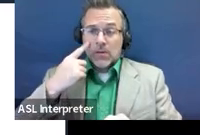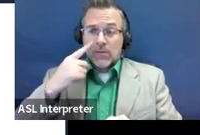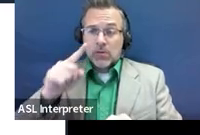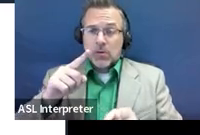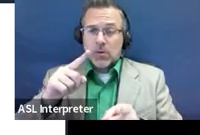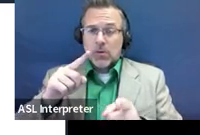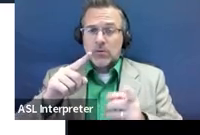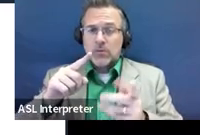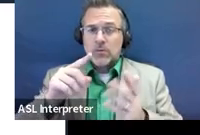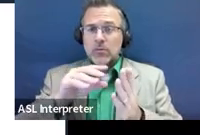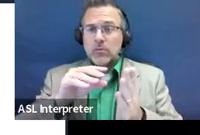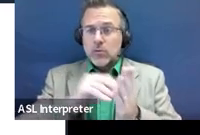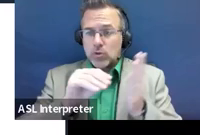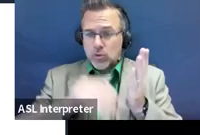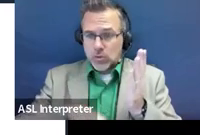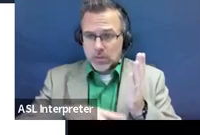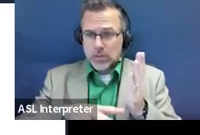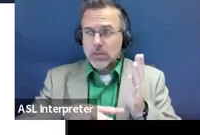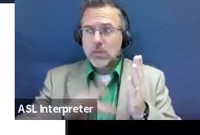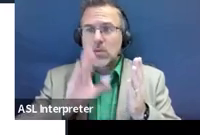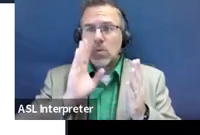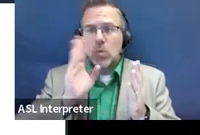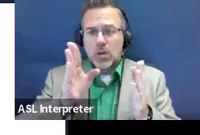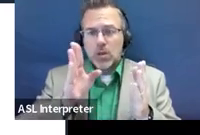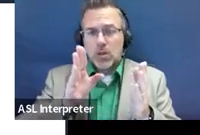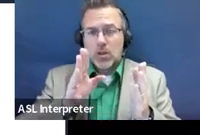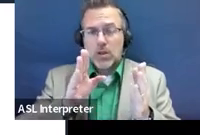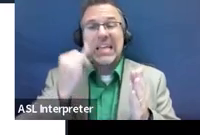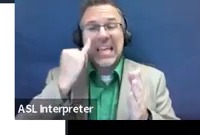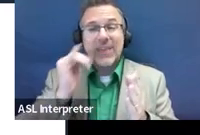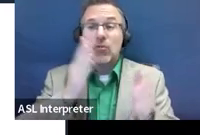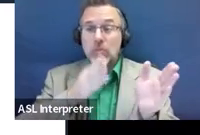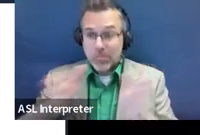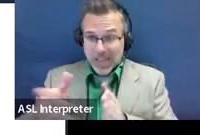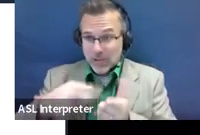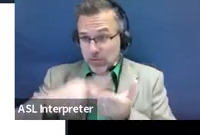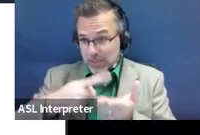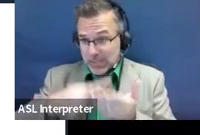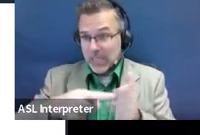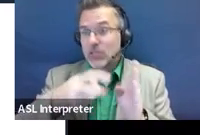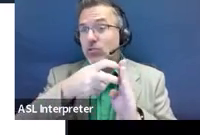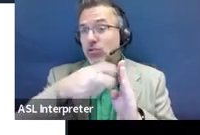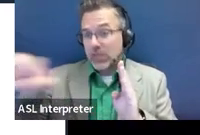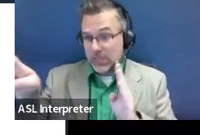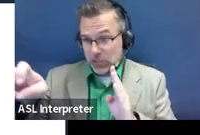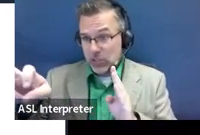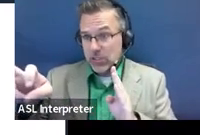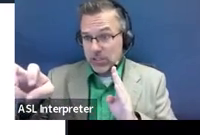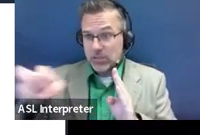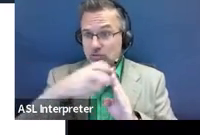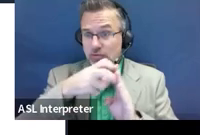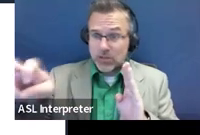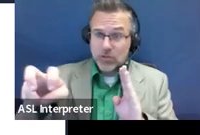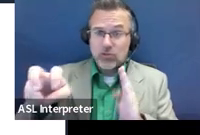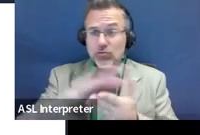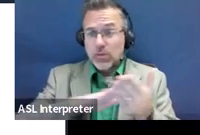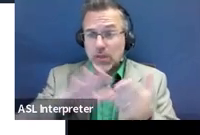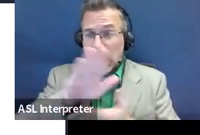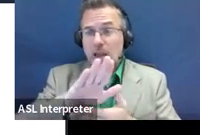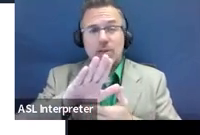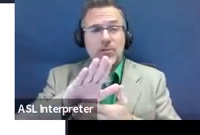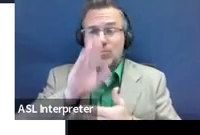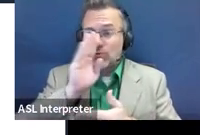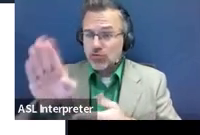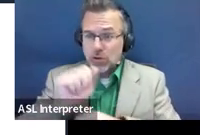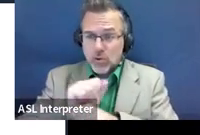with transition, or where you're going to be talking about transition plans for the post-secondary transition. So